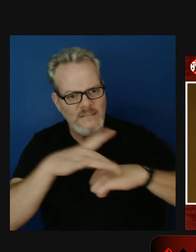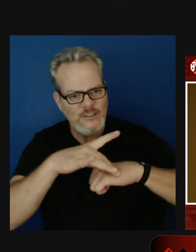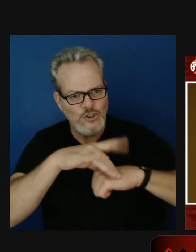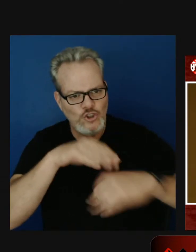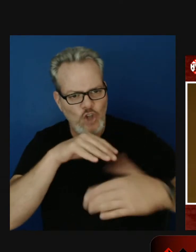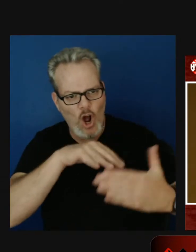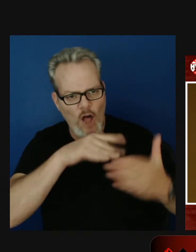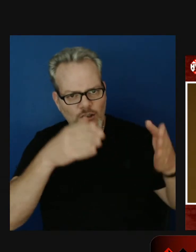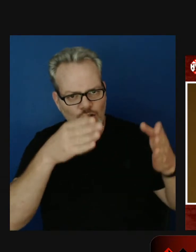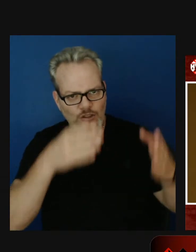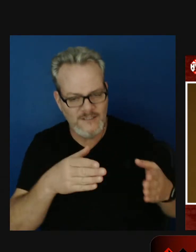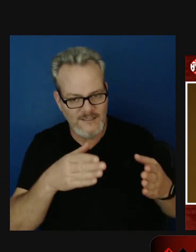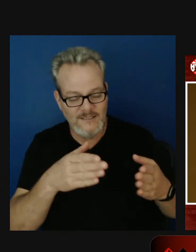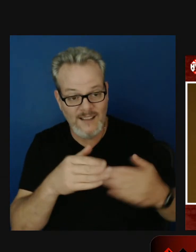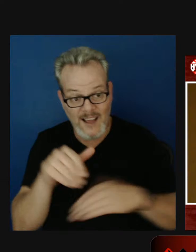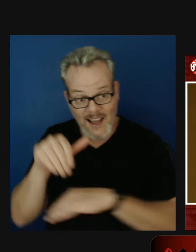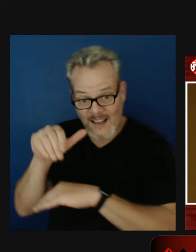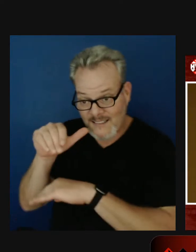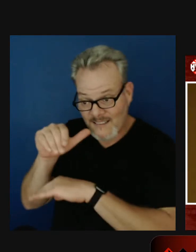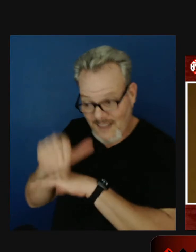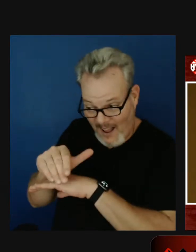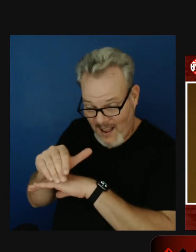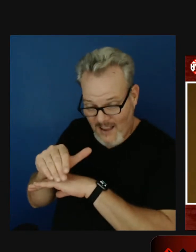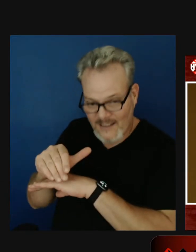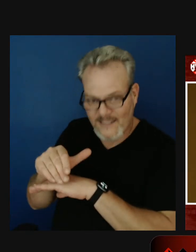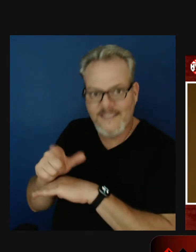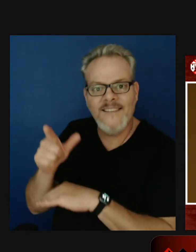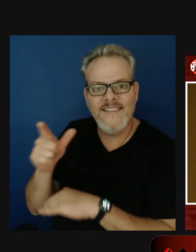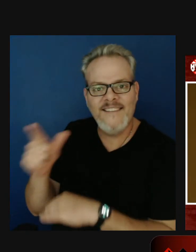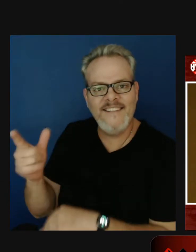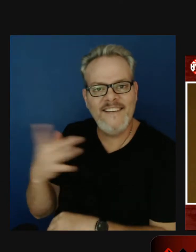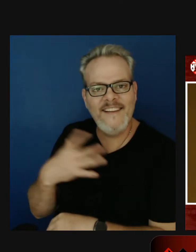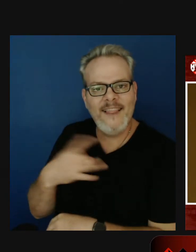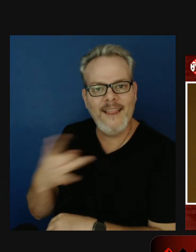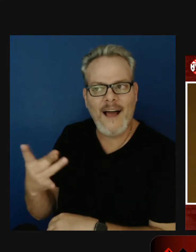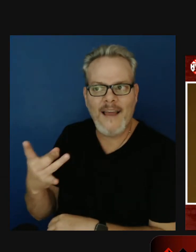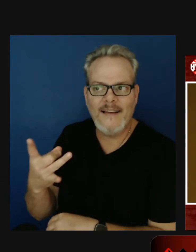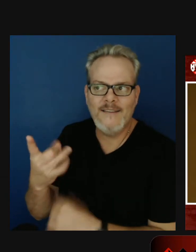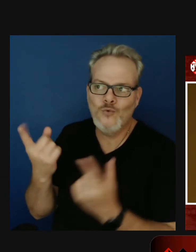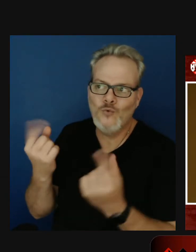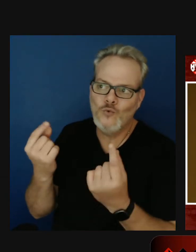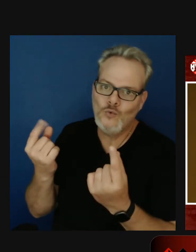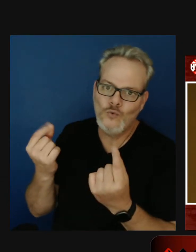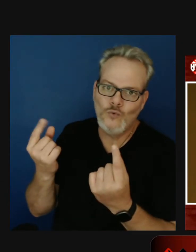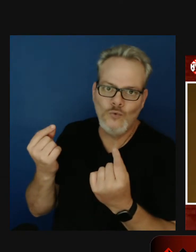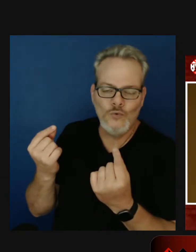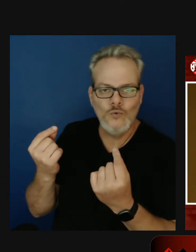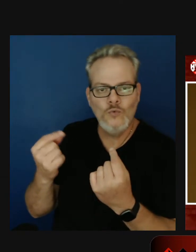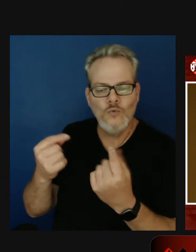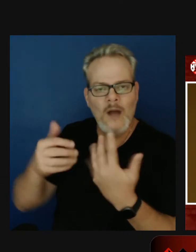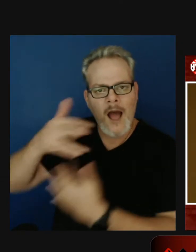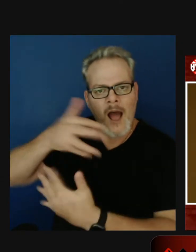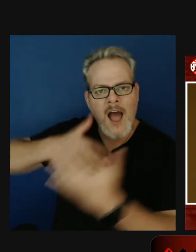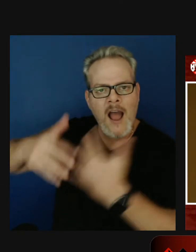night, based on the reports, he liked to go what would best be called slumming with the poor people. And